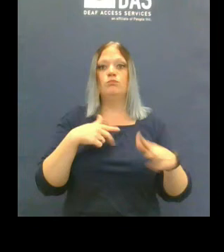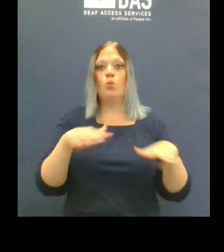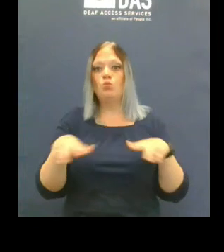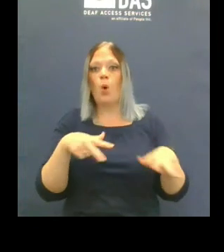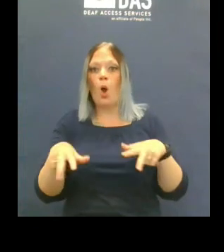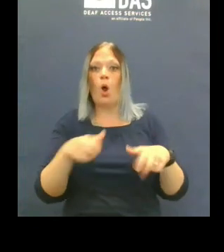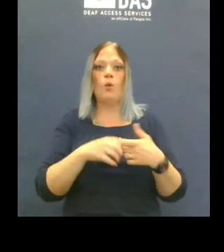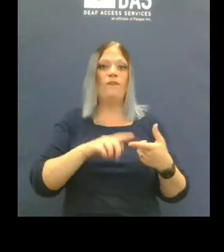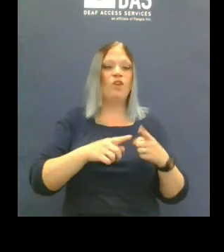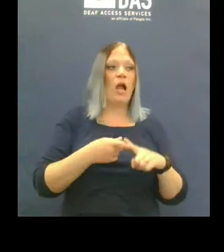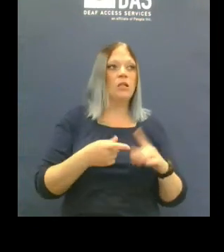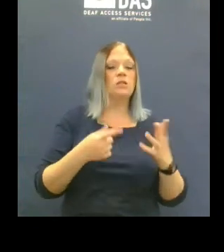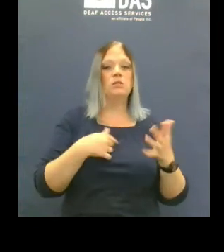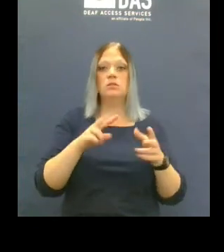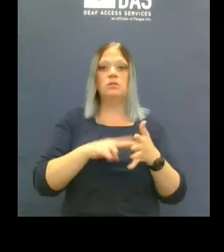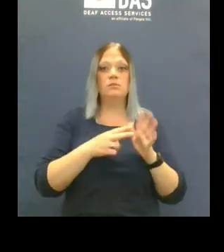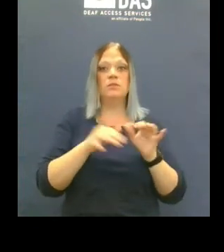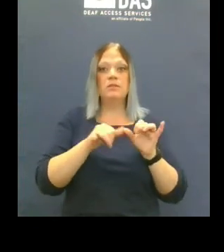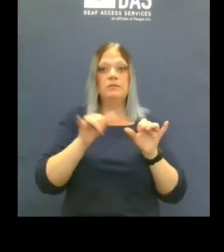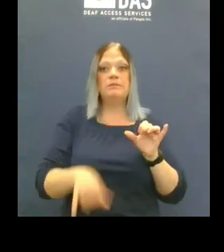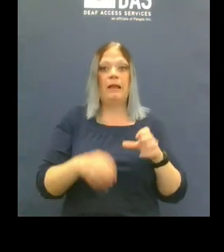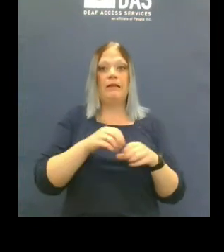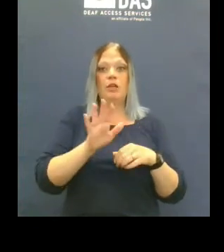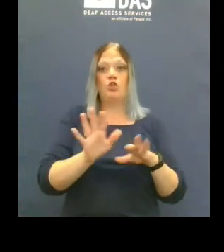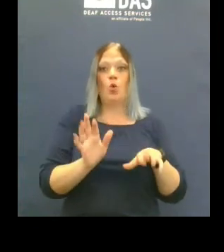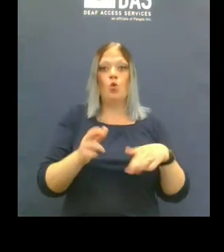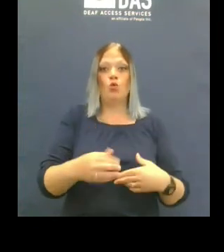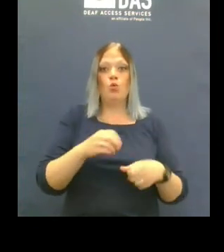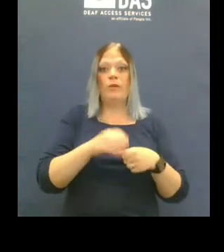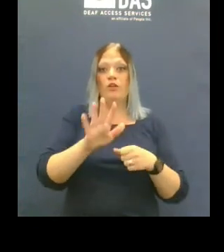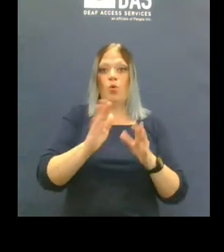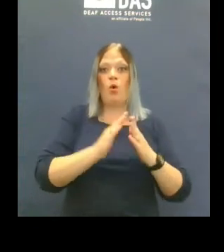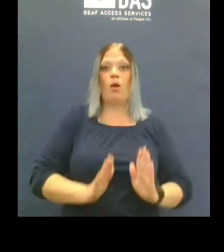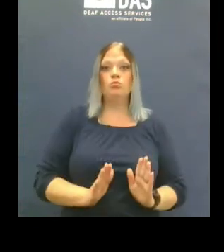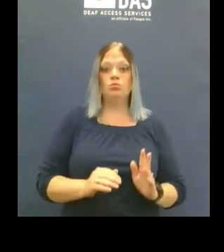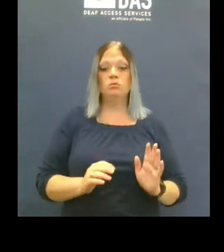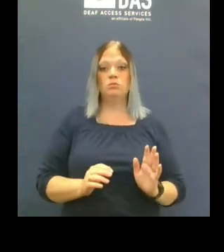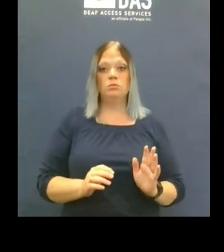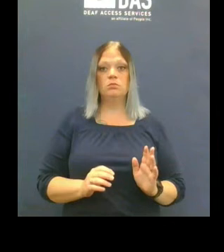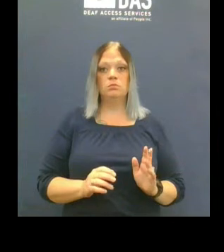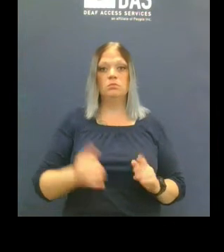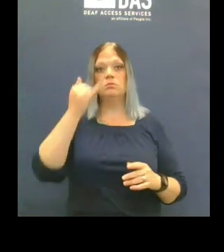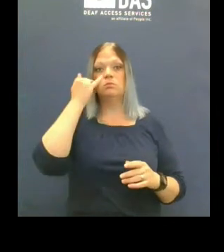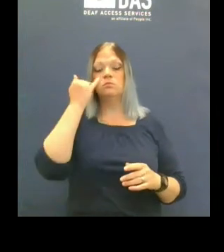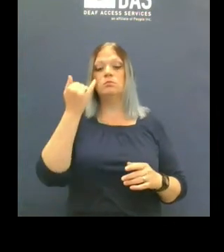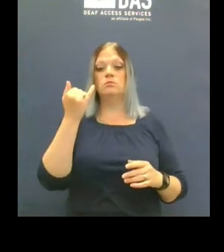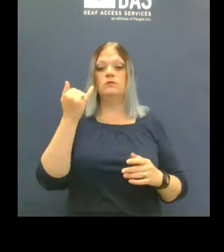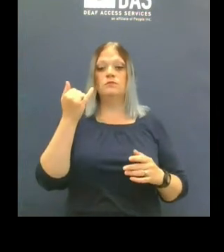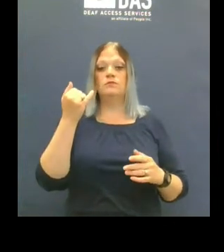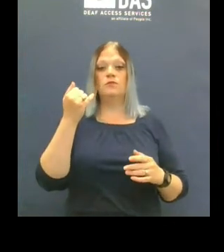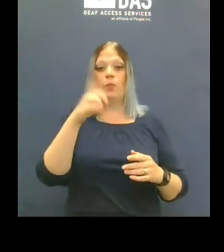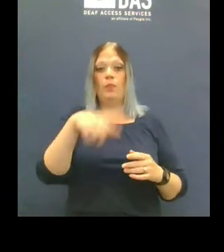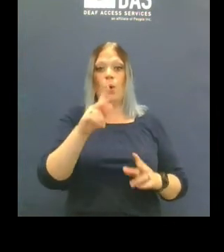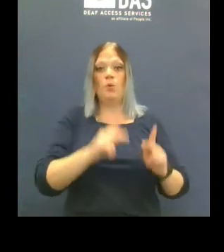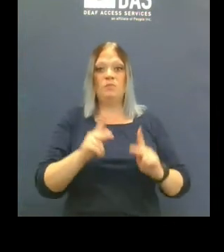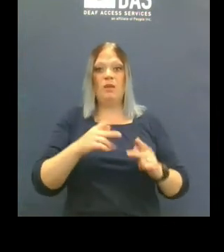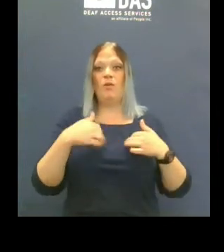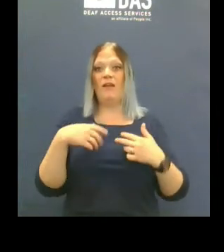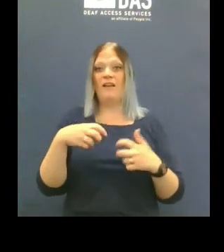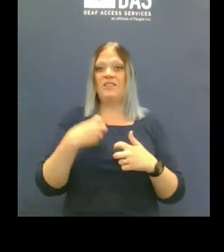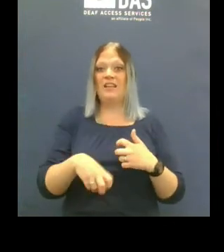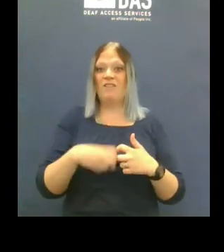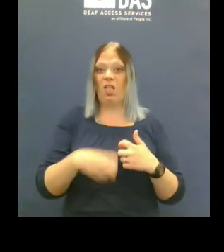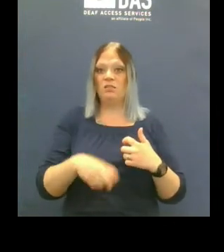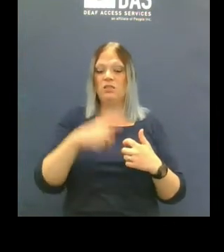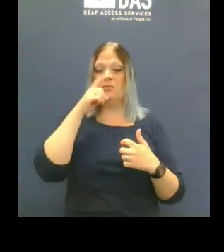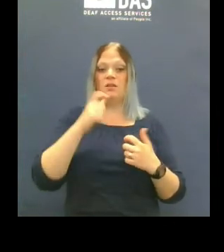walks with your friends. That means staying in your own room, in your own space. And if for those individuals that are having difficulty